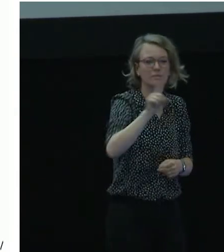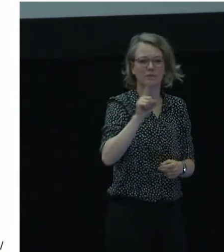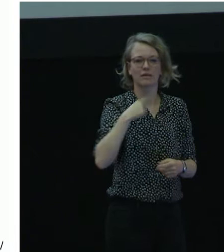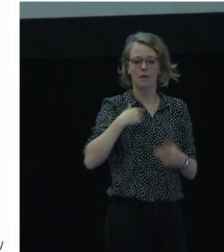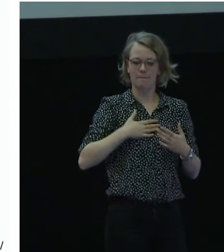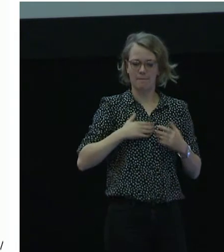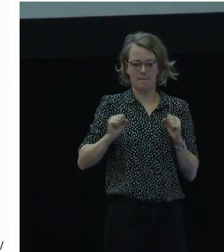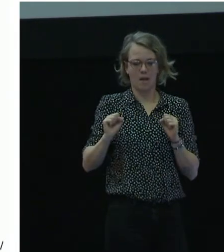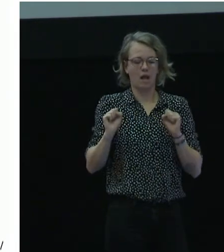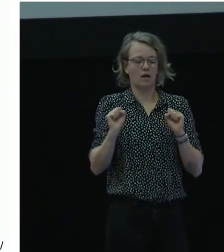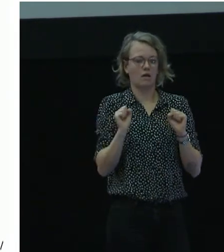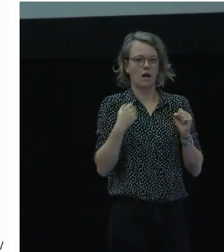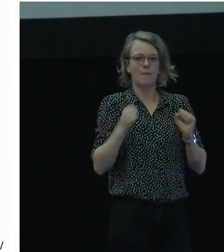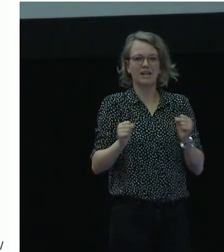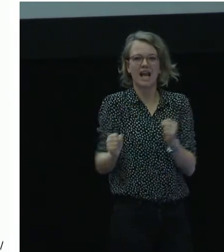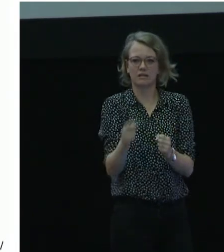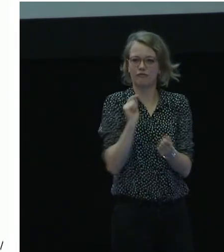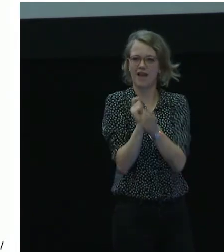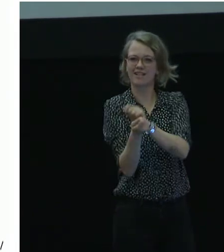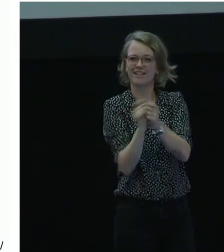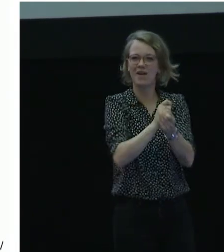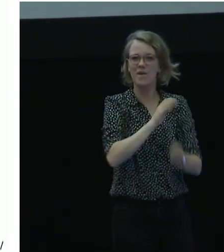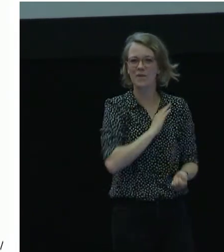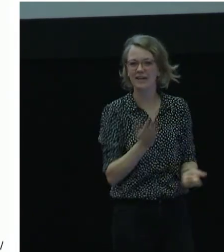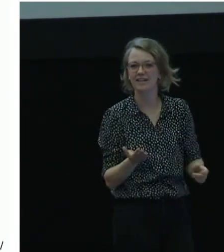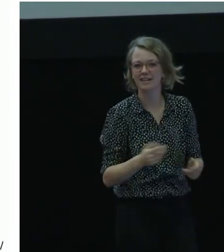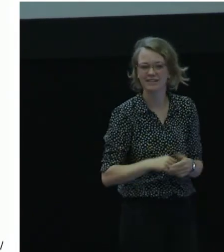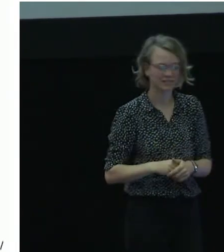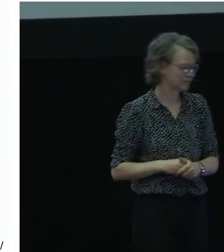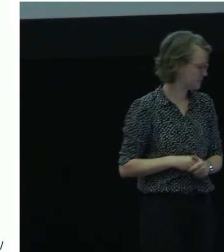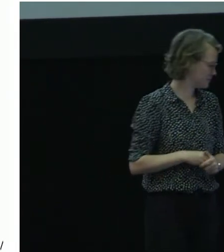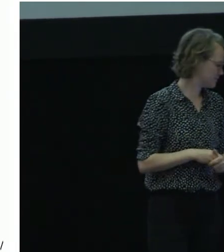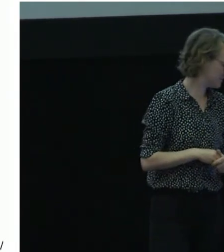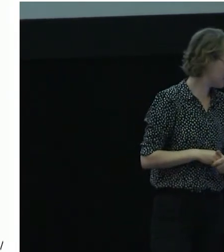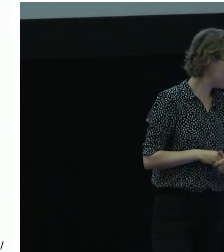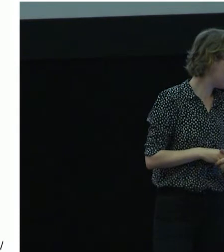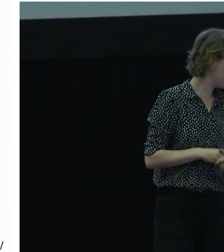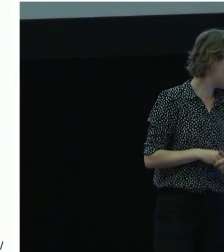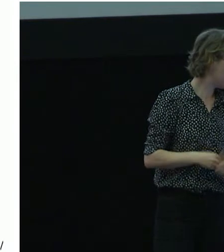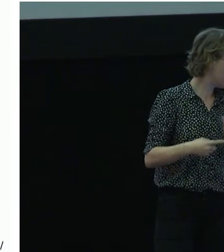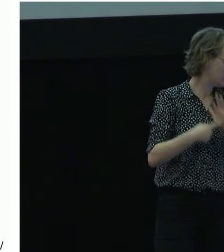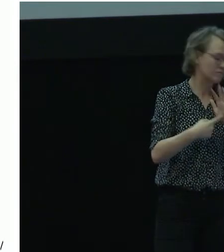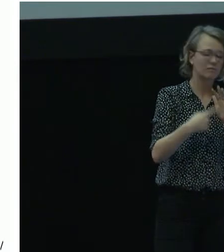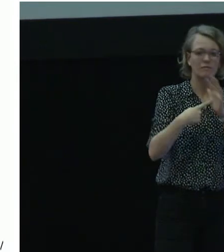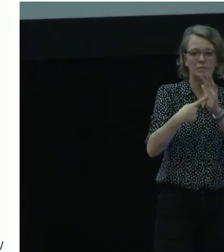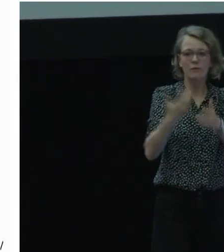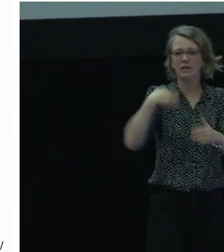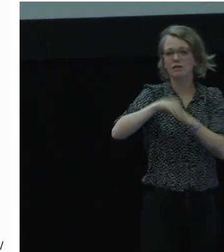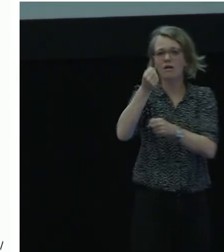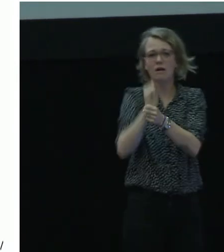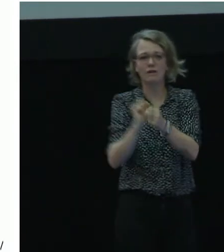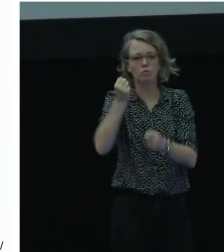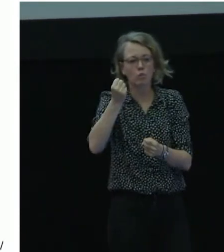People adapt and navigate through different spaces, and we have amazing abilities to adapt ourselves to